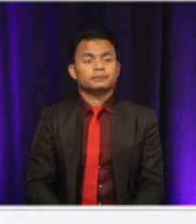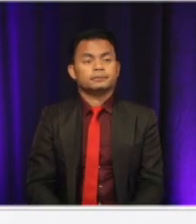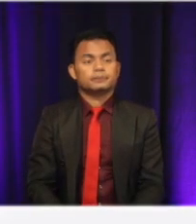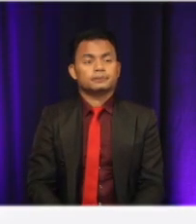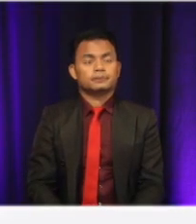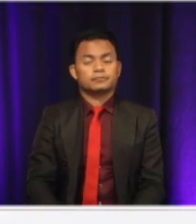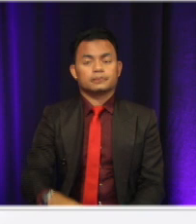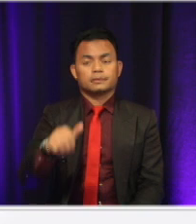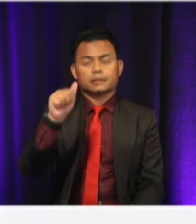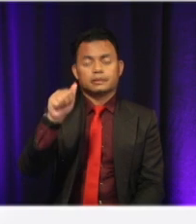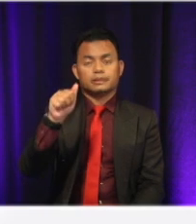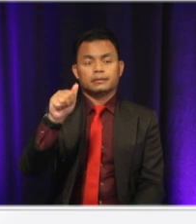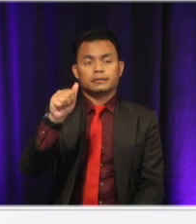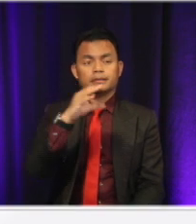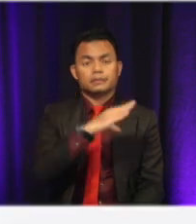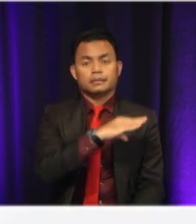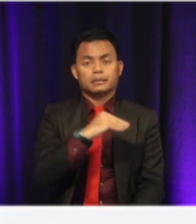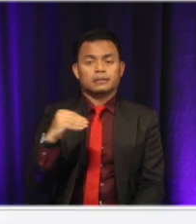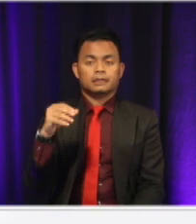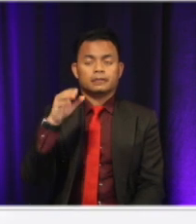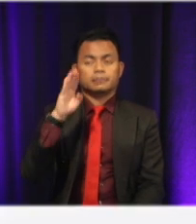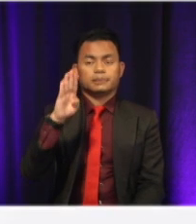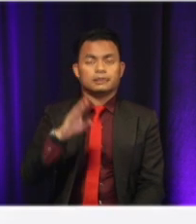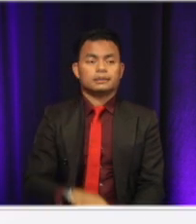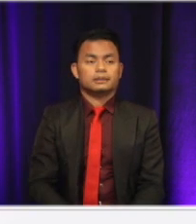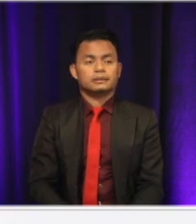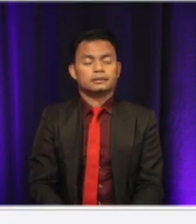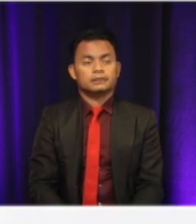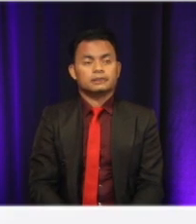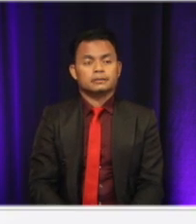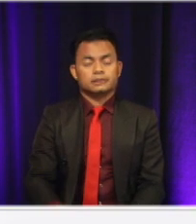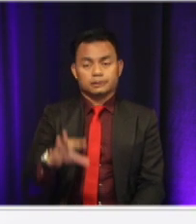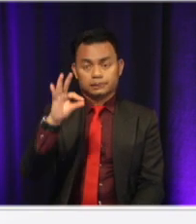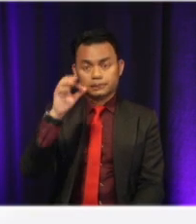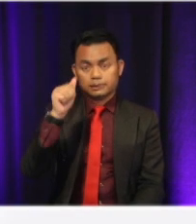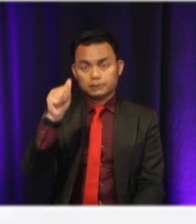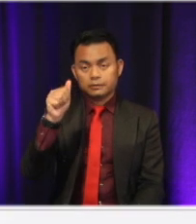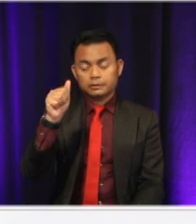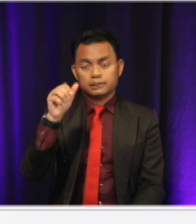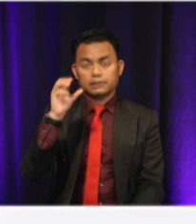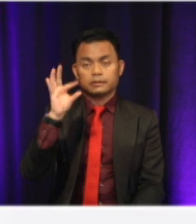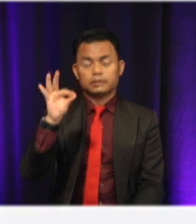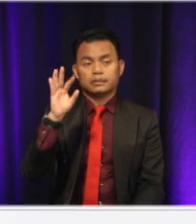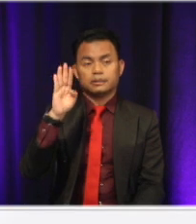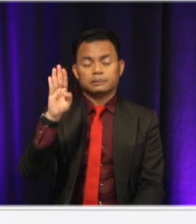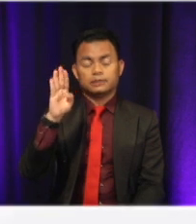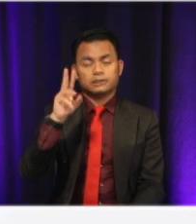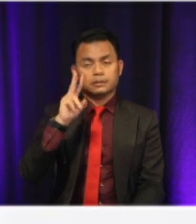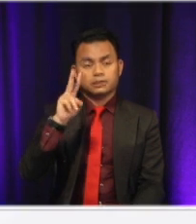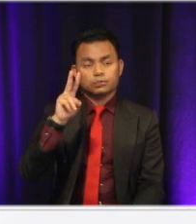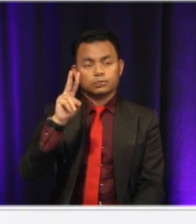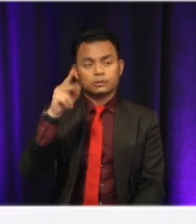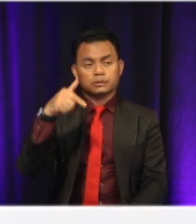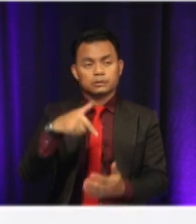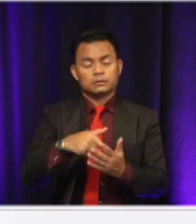8A and 8B. You also have there 9A, 9B, 2 more poems, right?